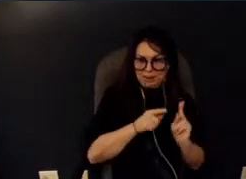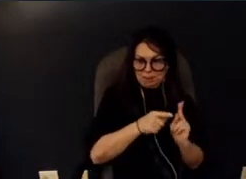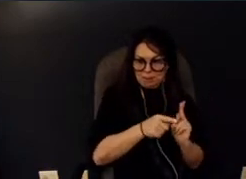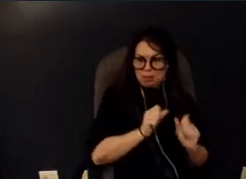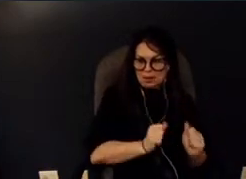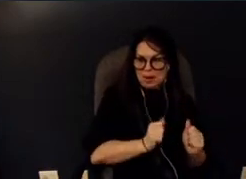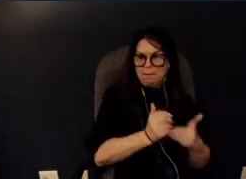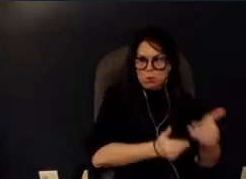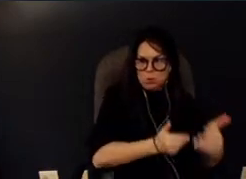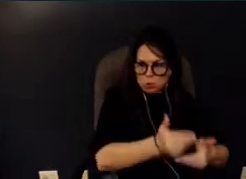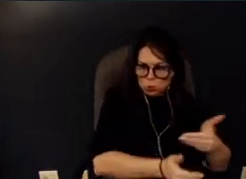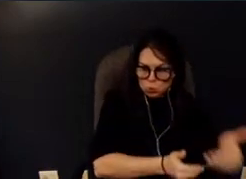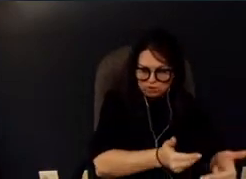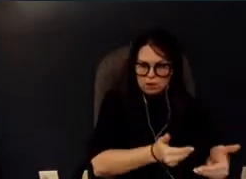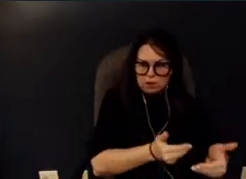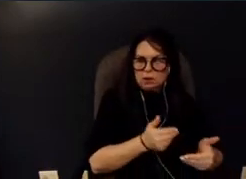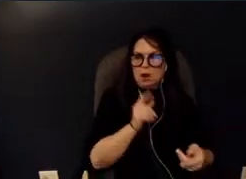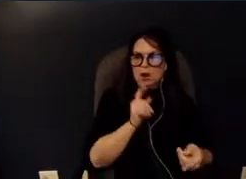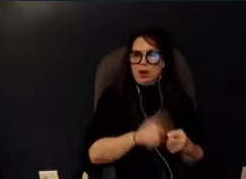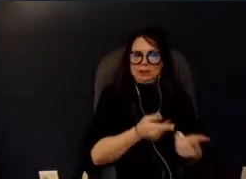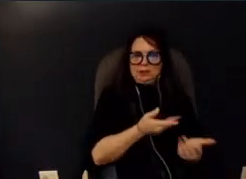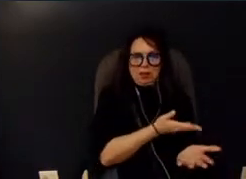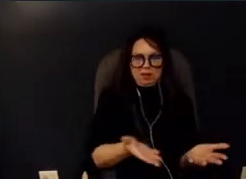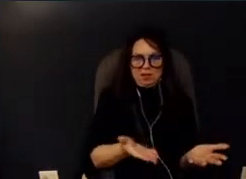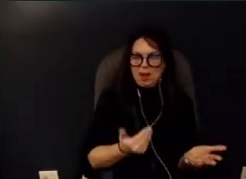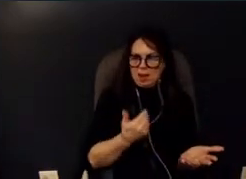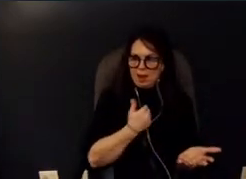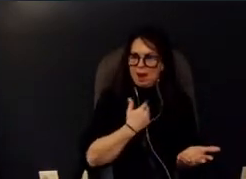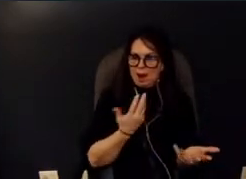have a fully